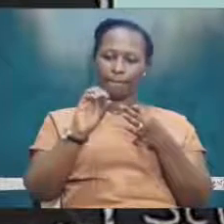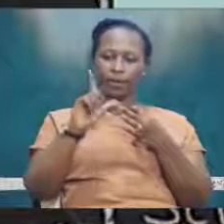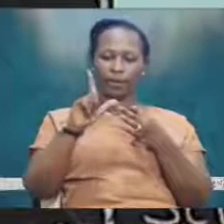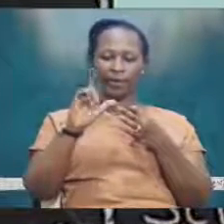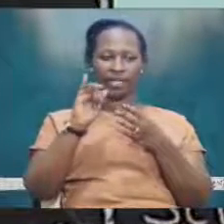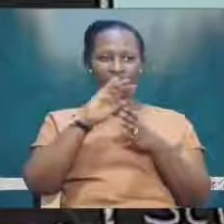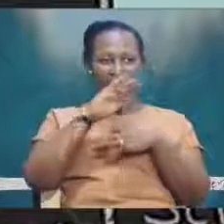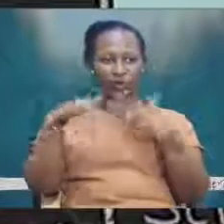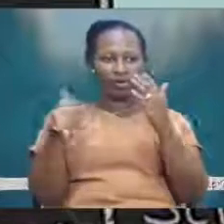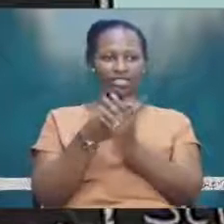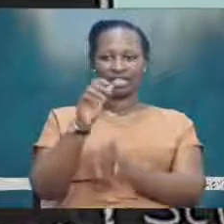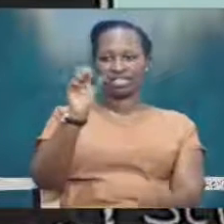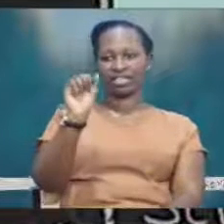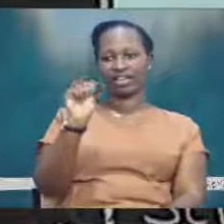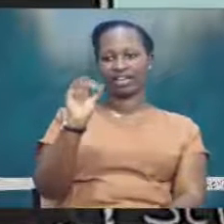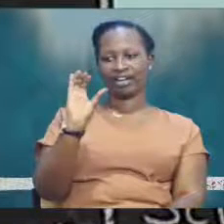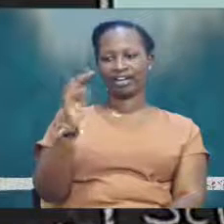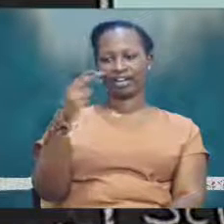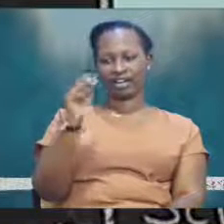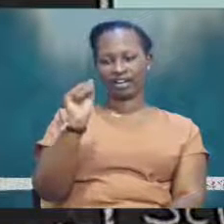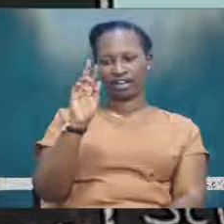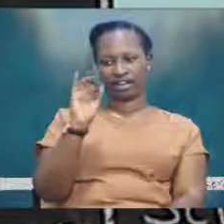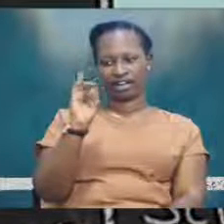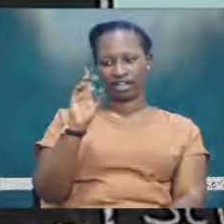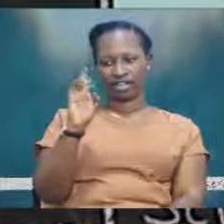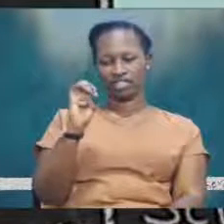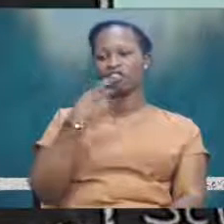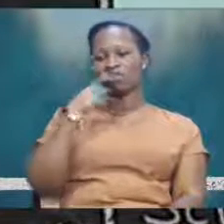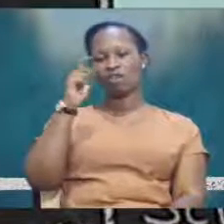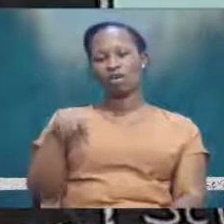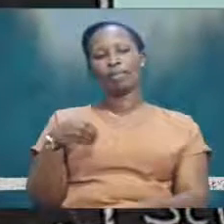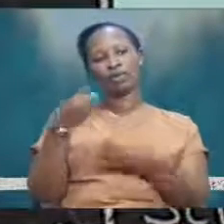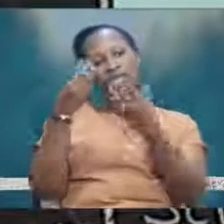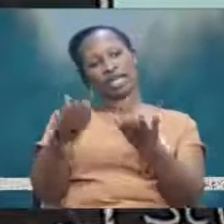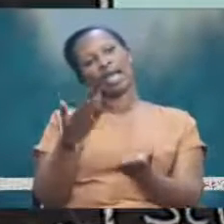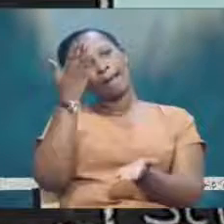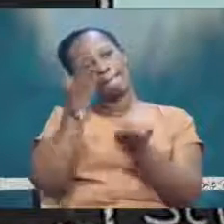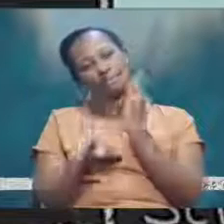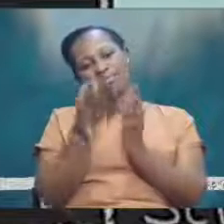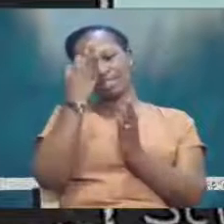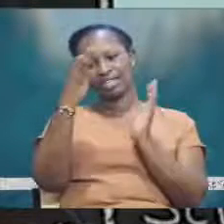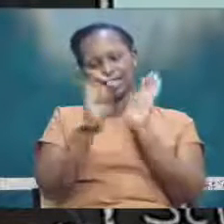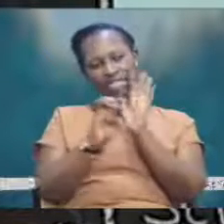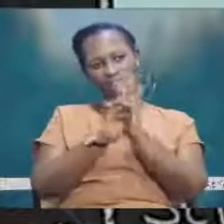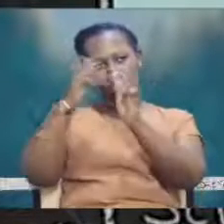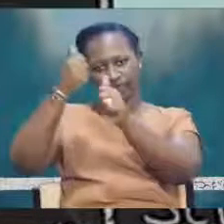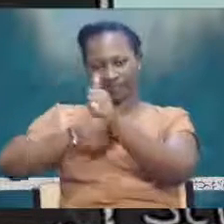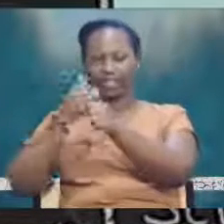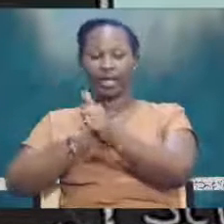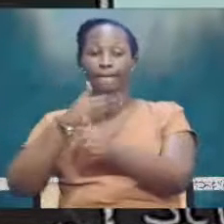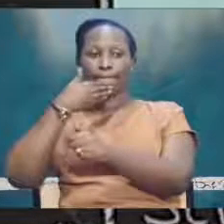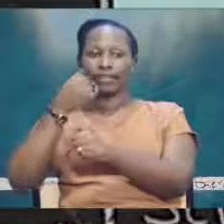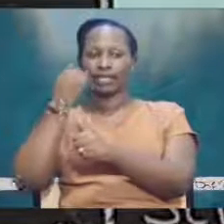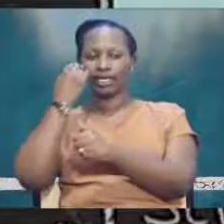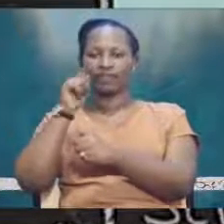polysaccharides. You must be able to give minimum 3 examples from each. It is much better if you